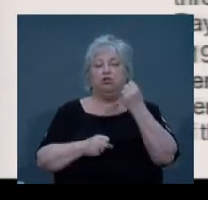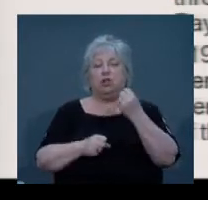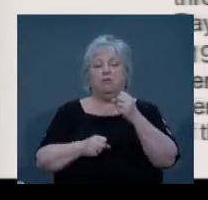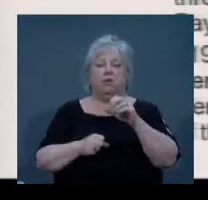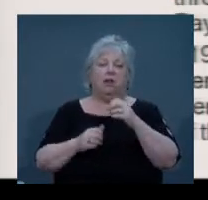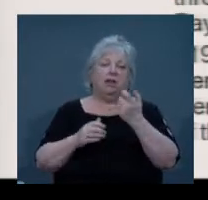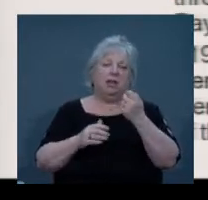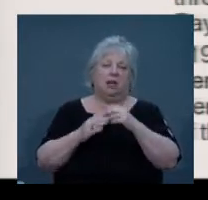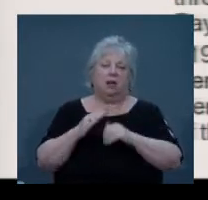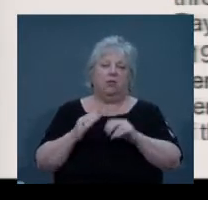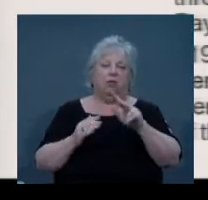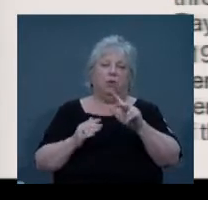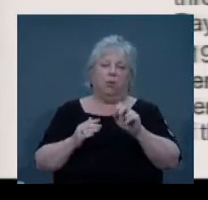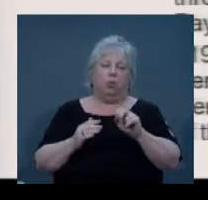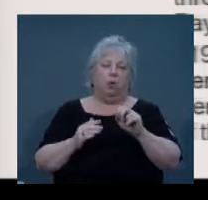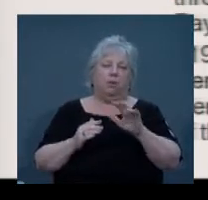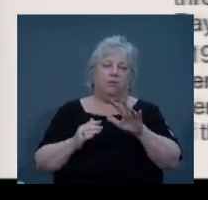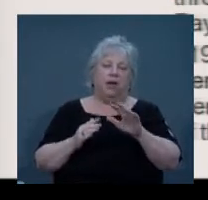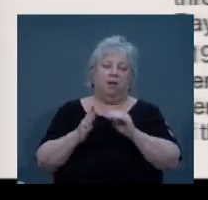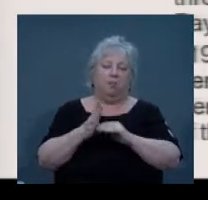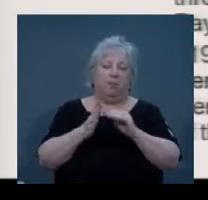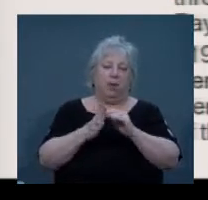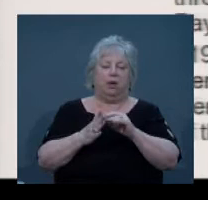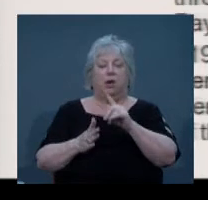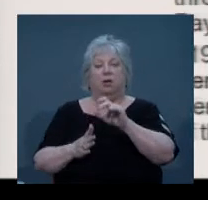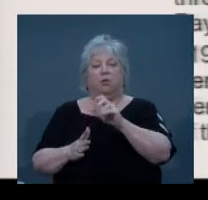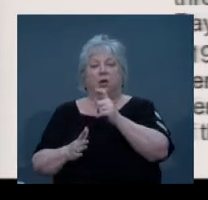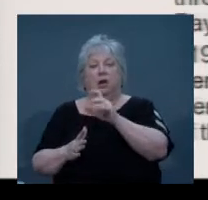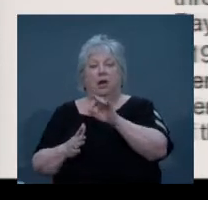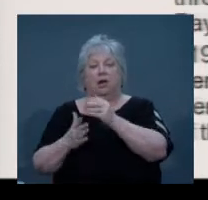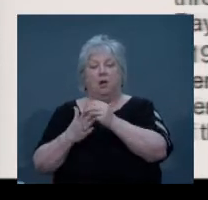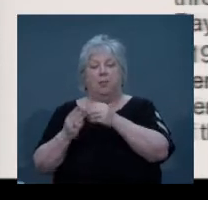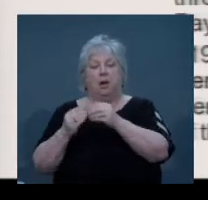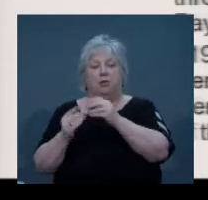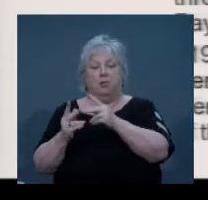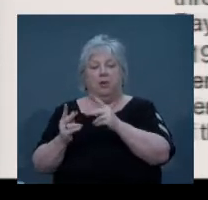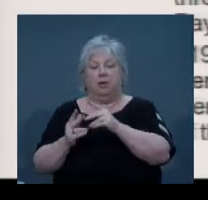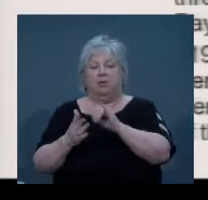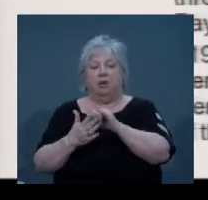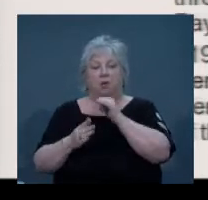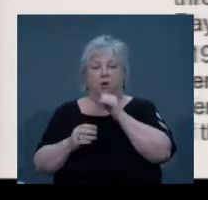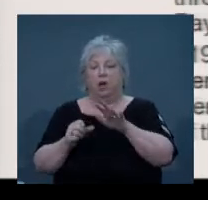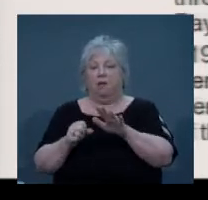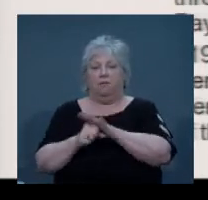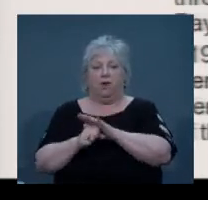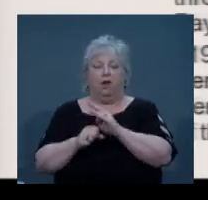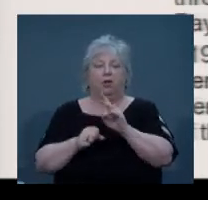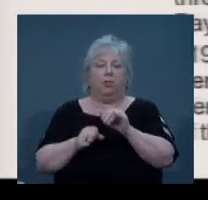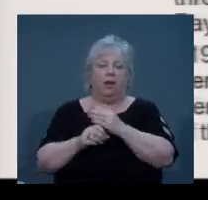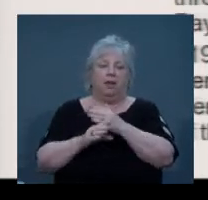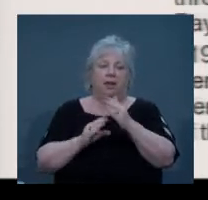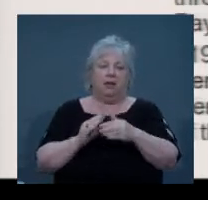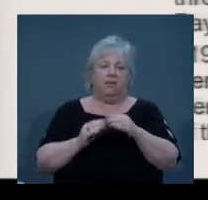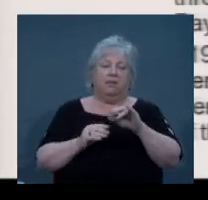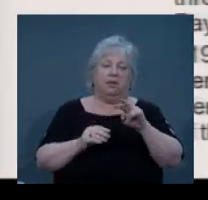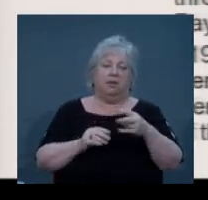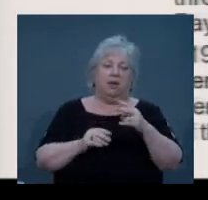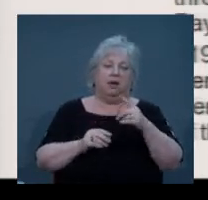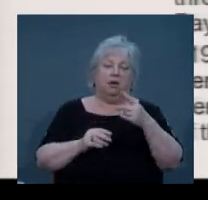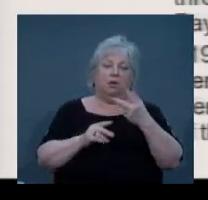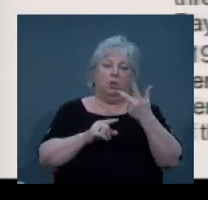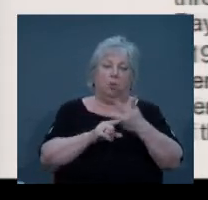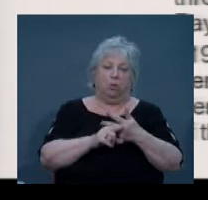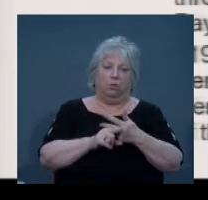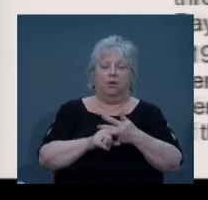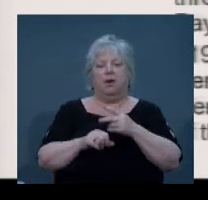of the variance. There were 119 budgeted positions that were unfilled in the general fund at the end of the second quarter.